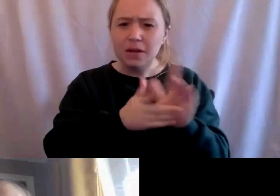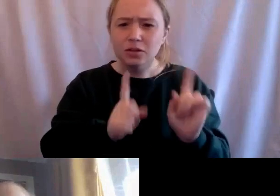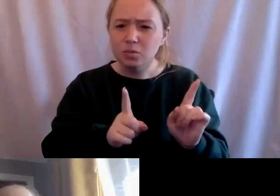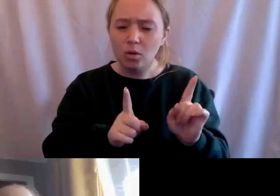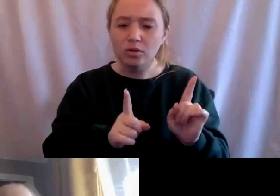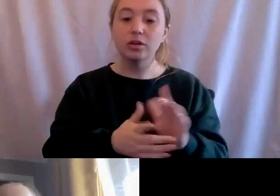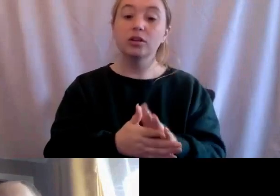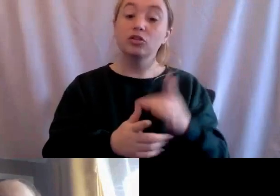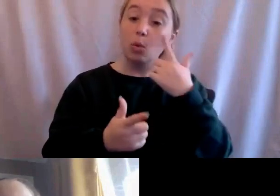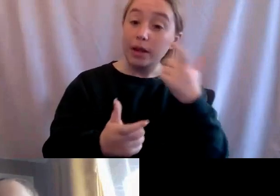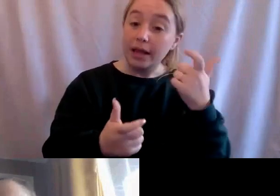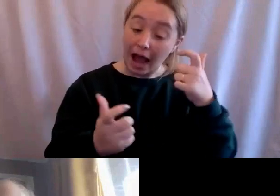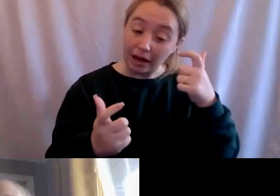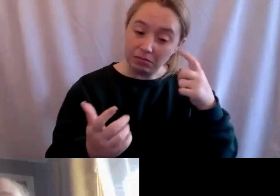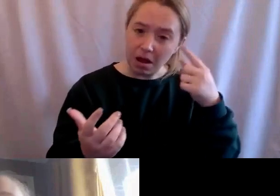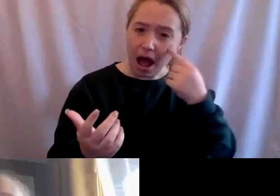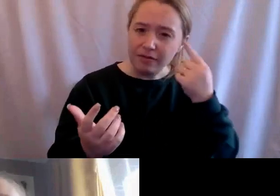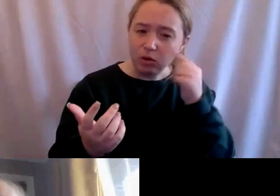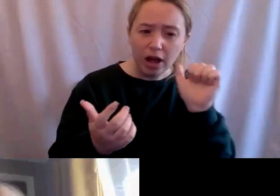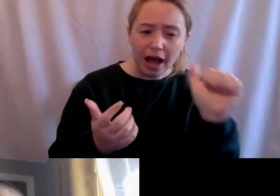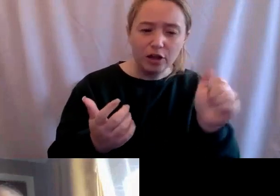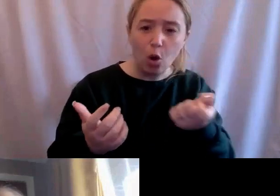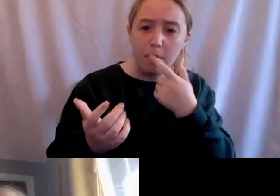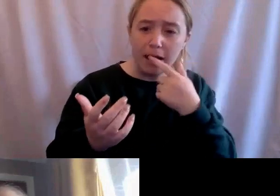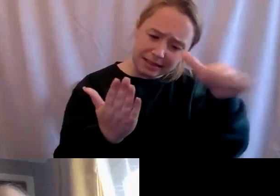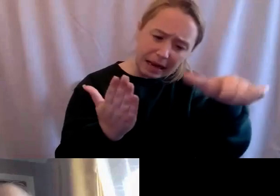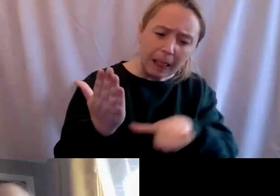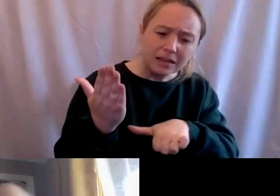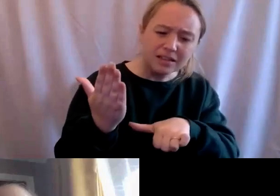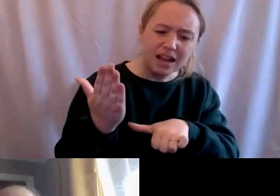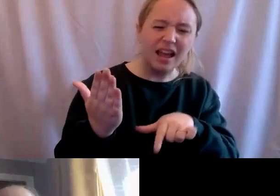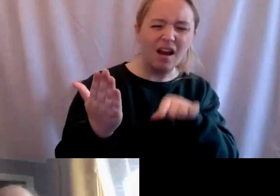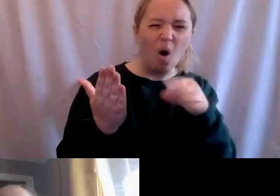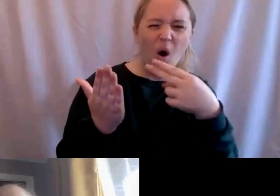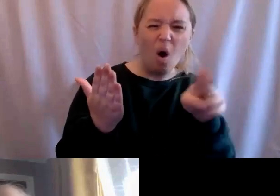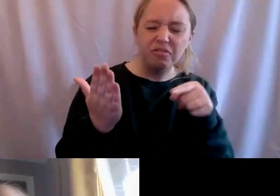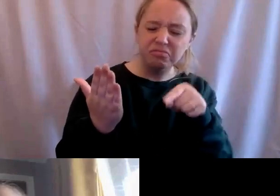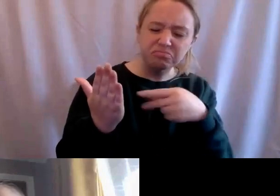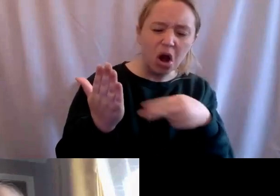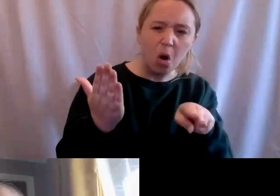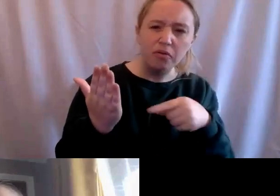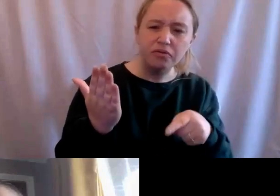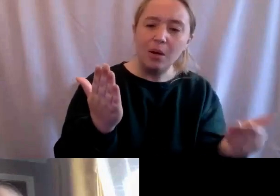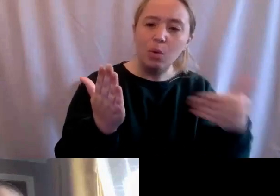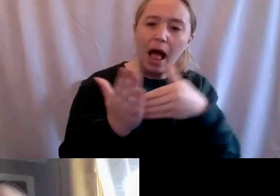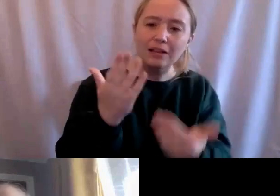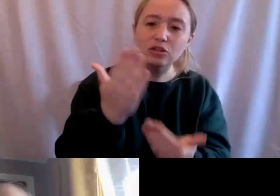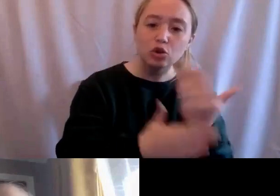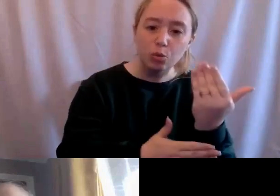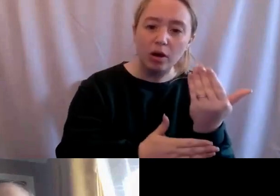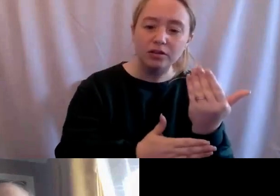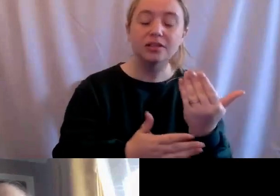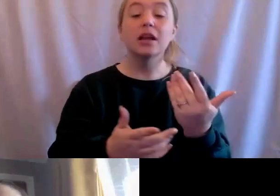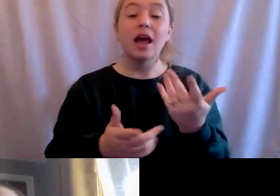your medicines and we may stop or add new medicines in. And this is done following a detailed discussion with you to teach you about